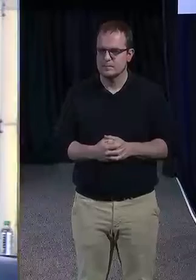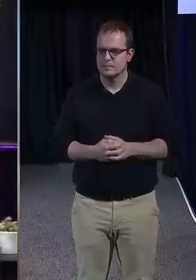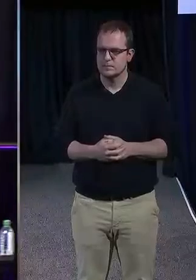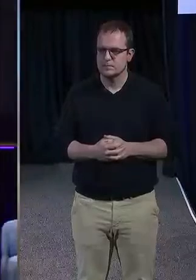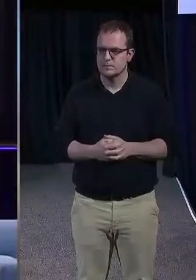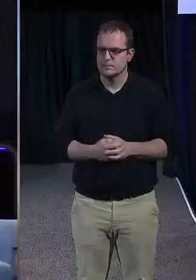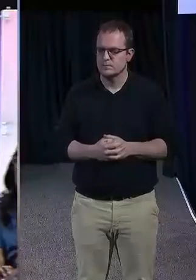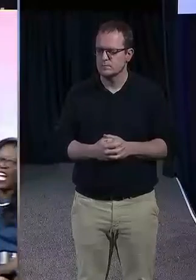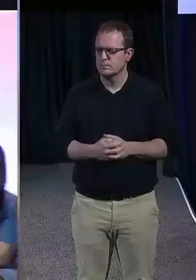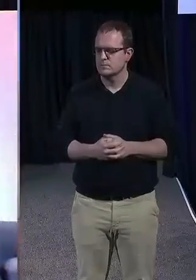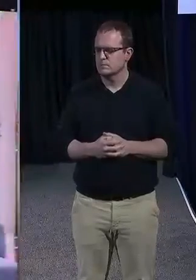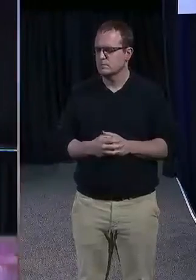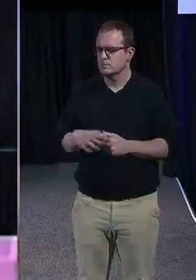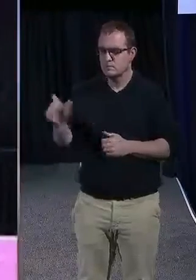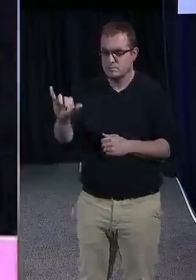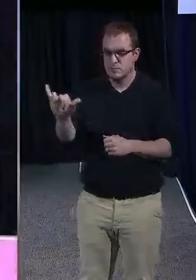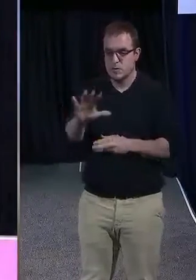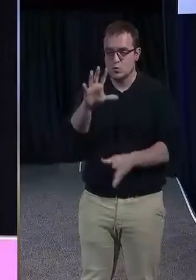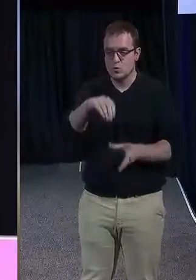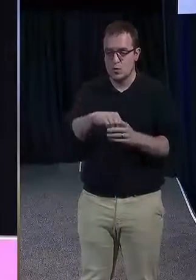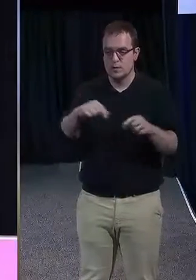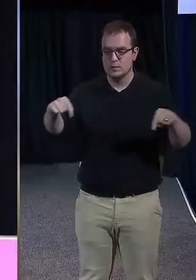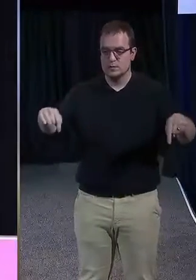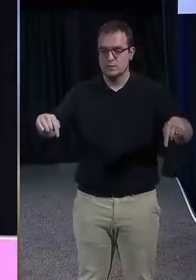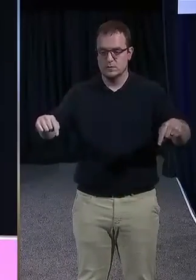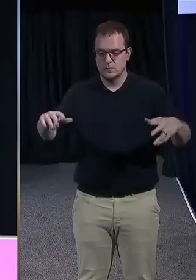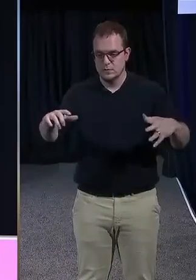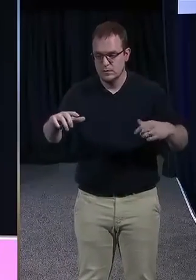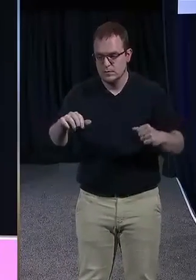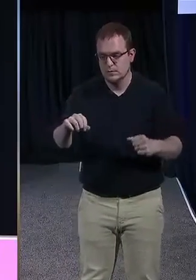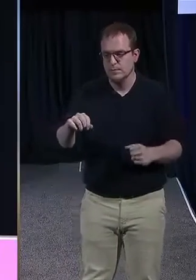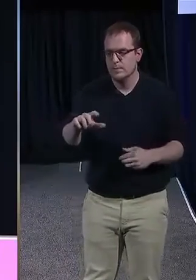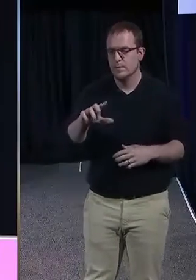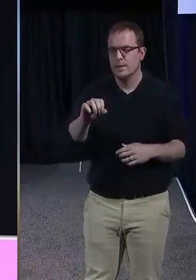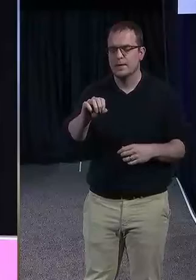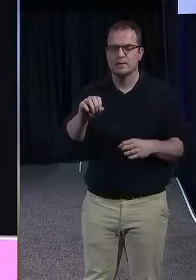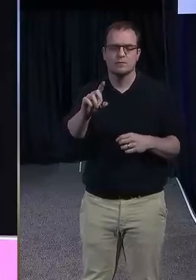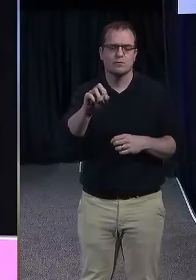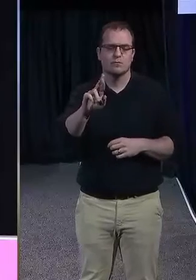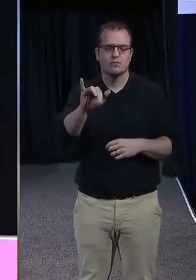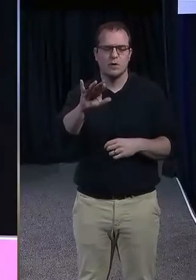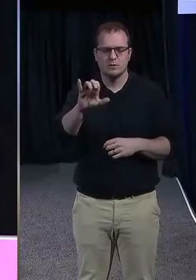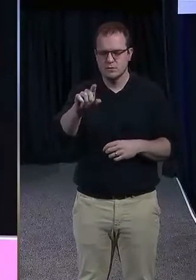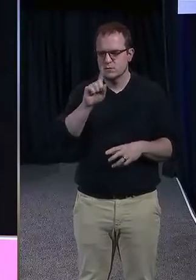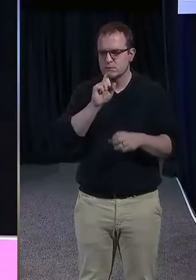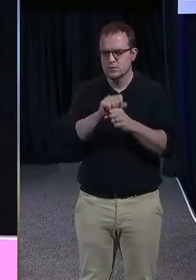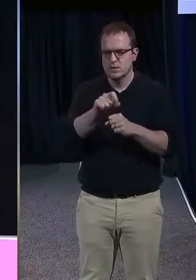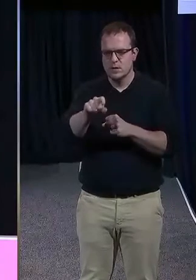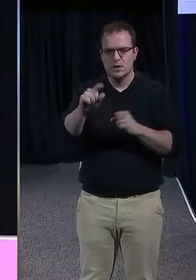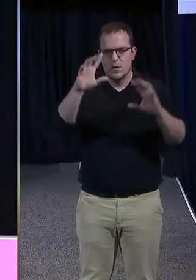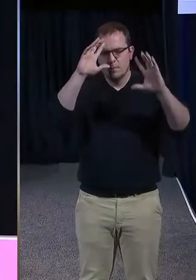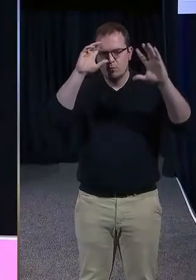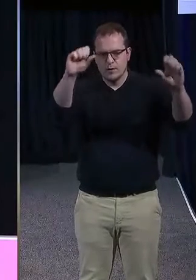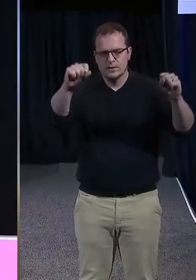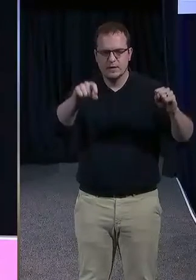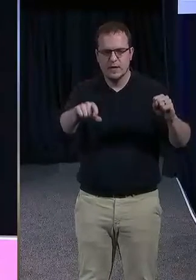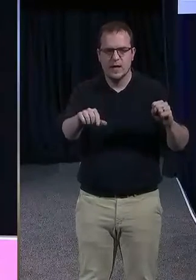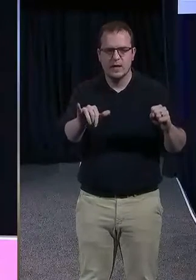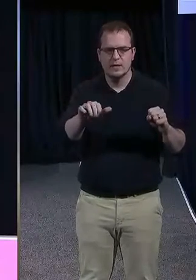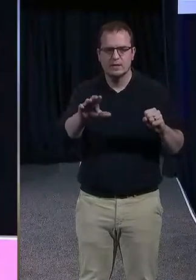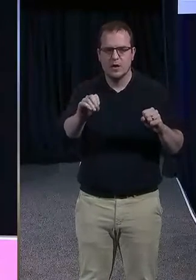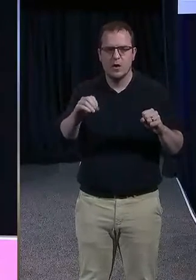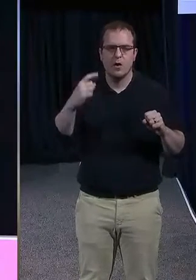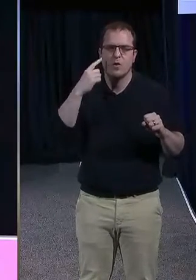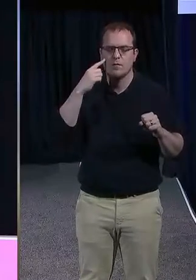Also joining this panel is Valerie Montgomery Rice, who is president and CEO of Morehouse School of